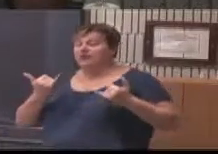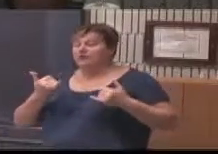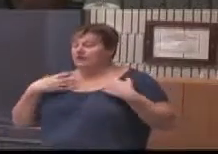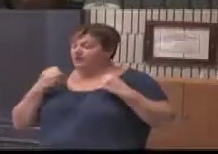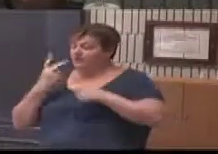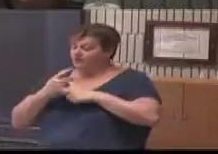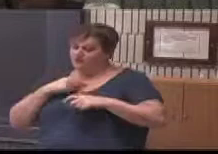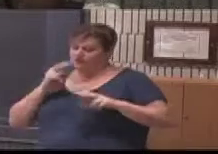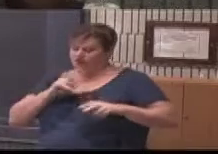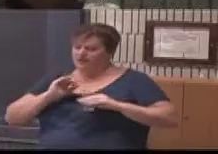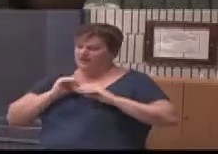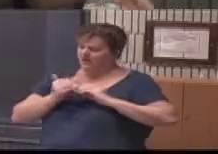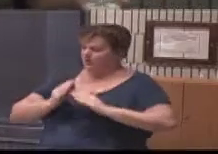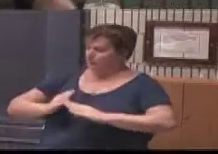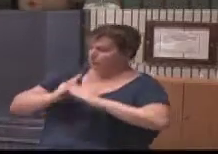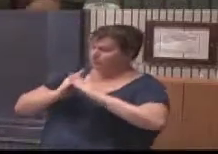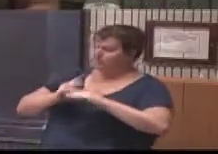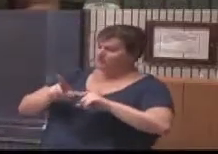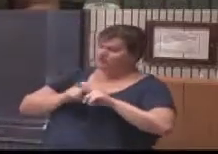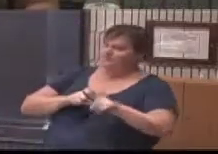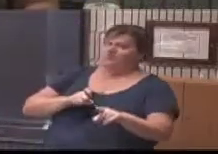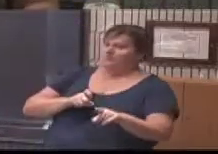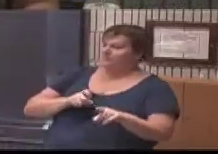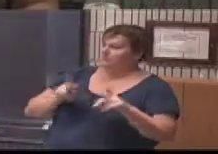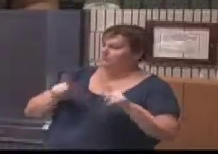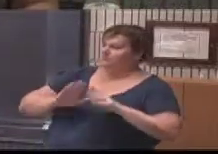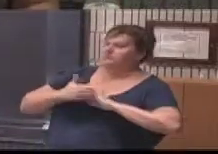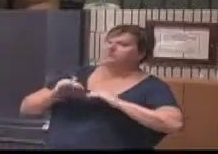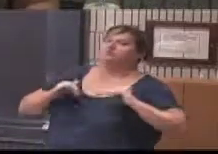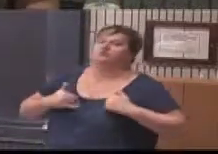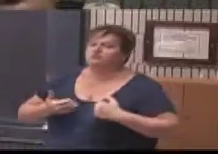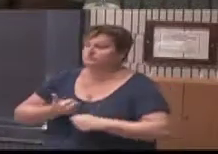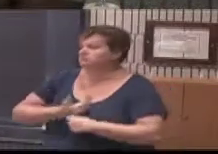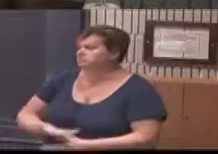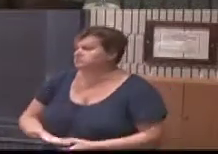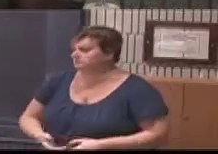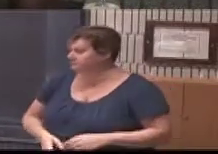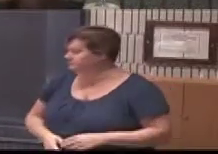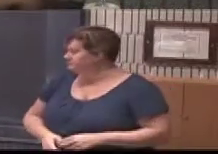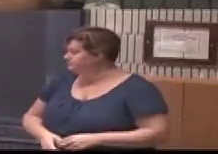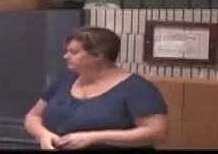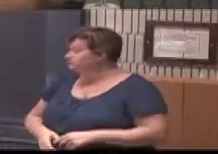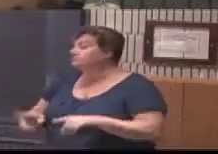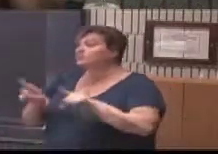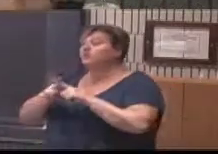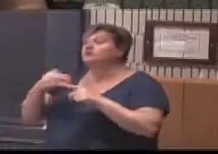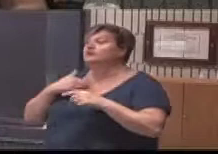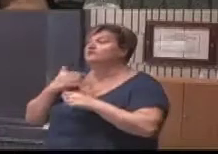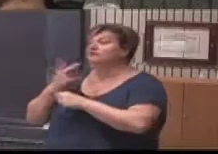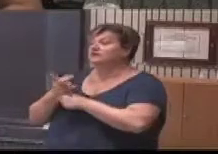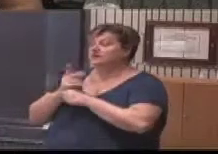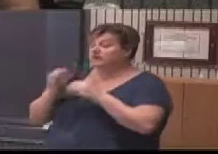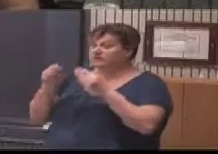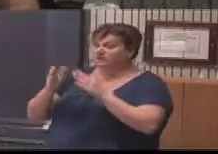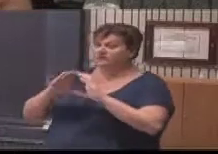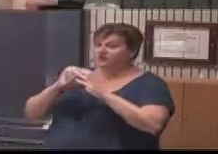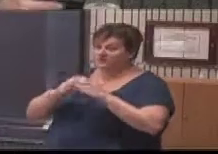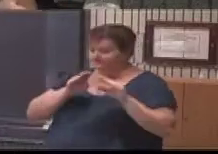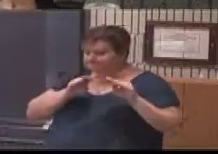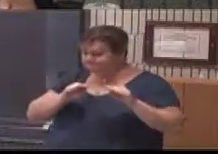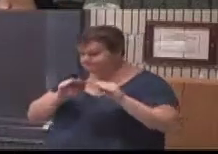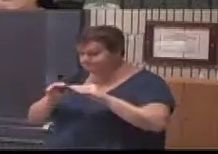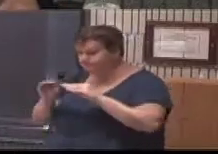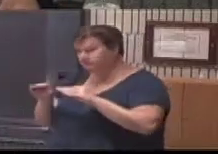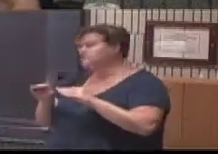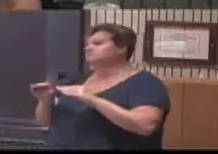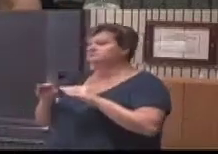to prevent the caregiver from getting to the point of exhaustion. So now we also have a caregiver class that we're teaching. And again,